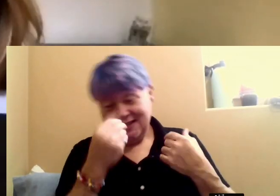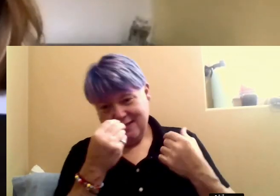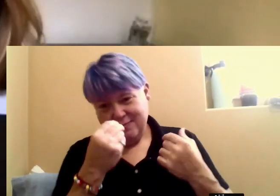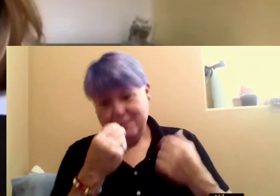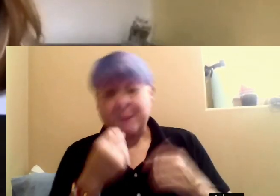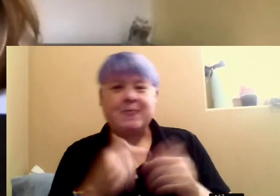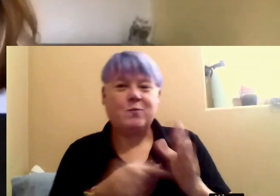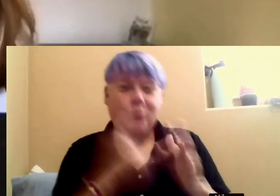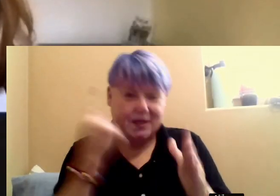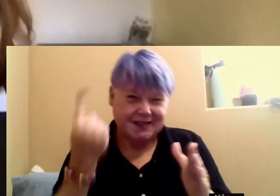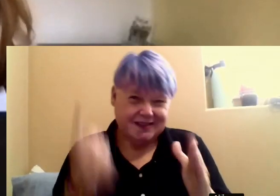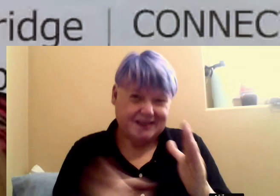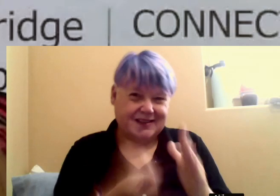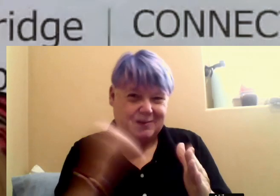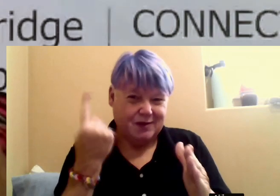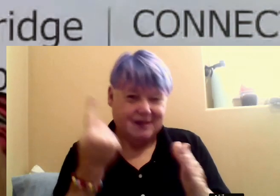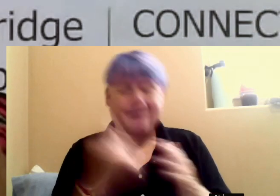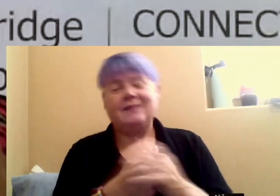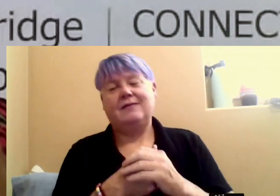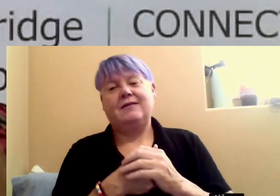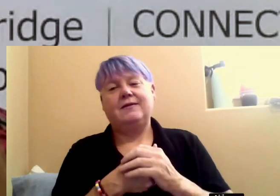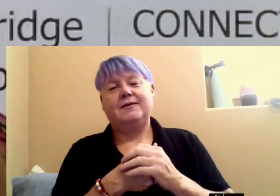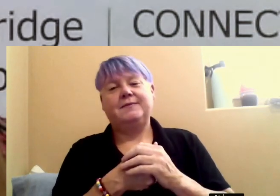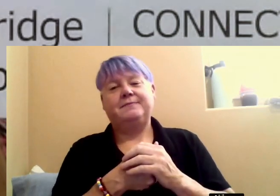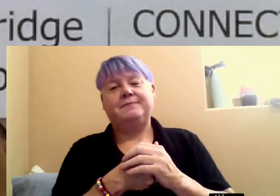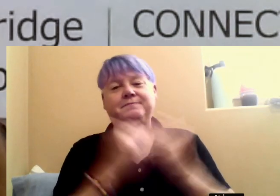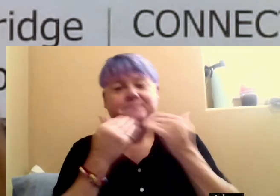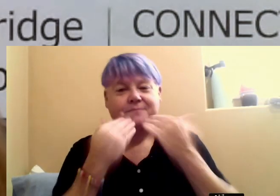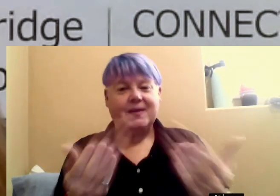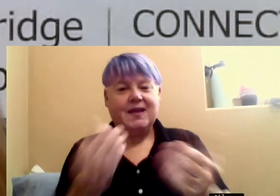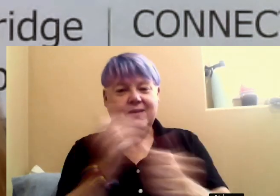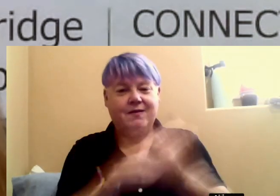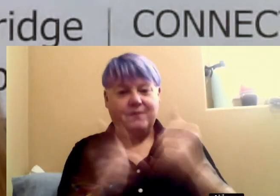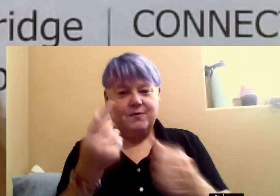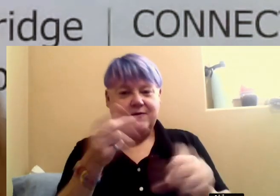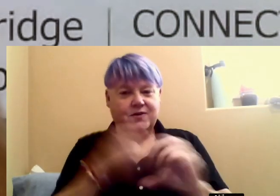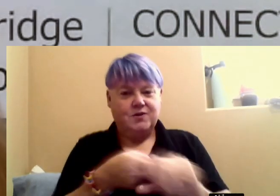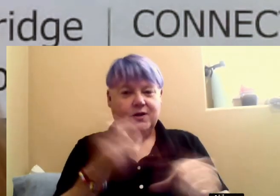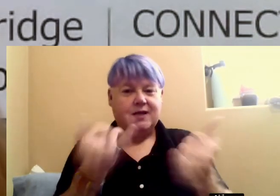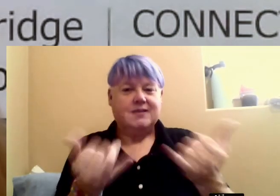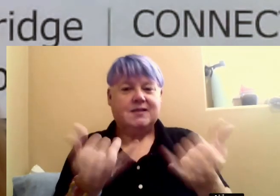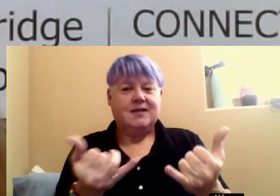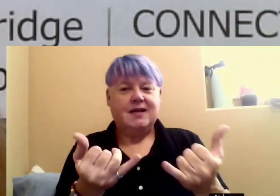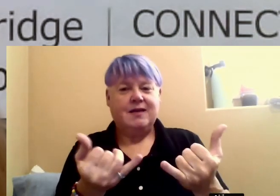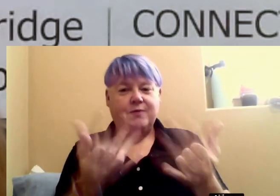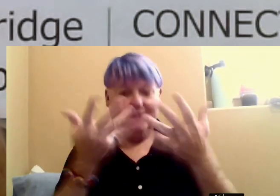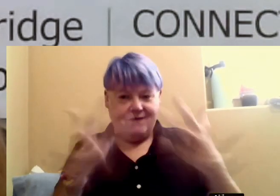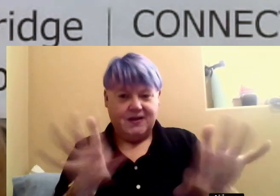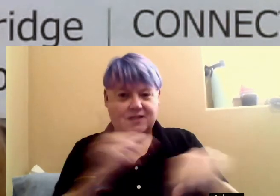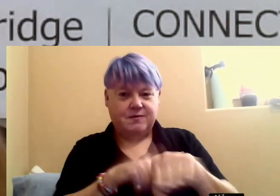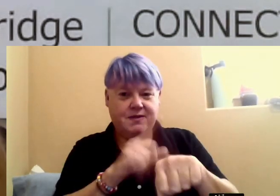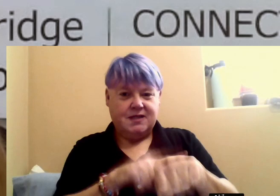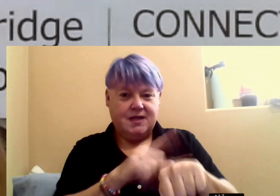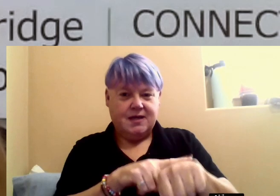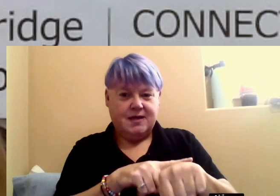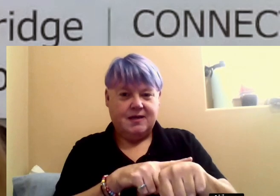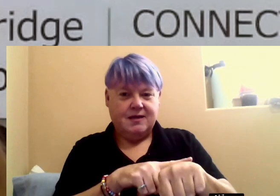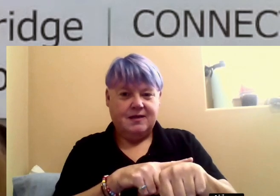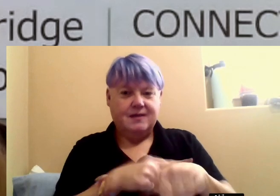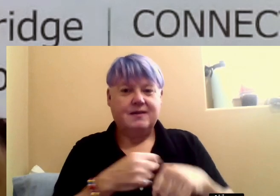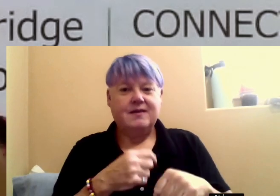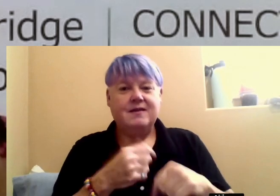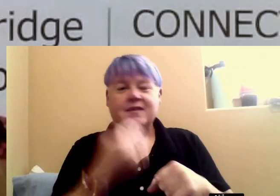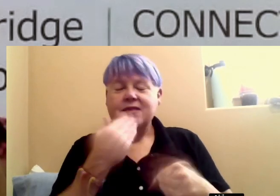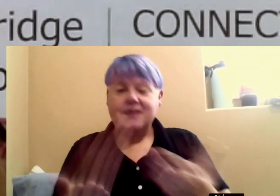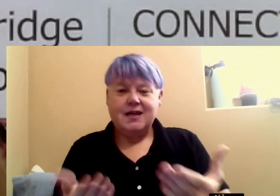Getting a little bit needy. Thank you all for joining us today. We're all out of time, so I appreciate everybody joining us for this